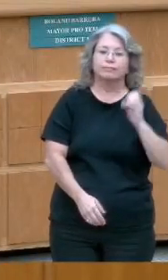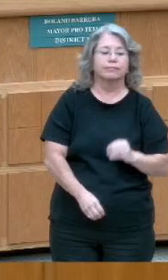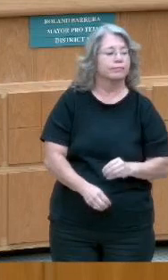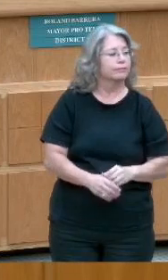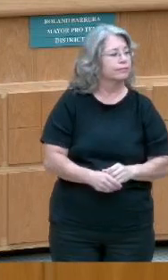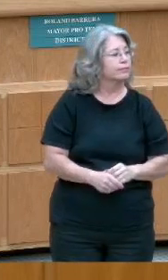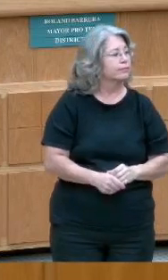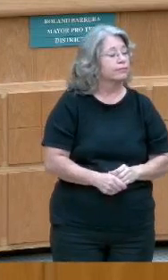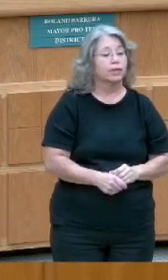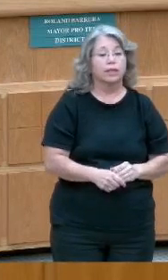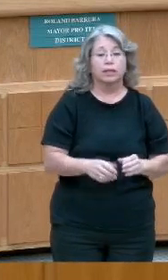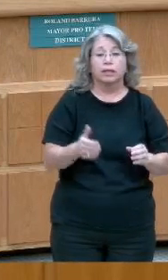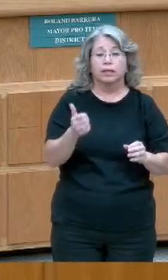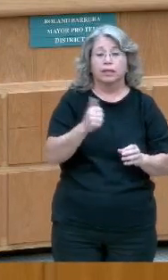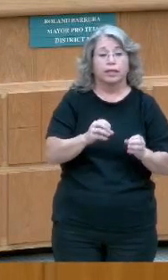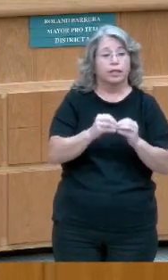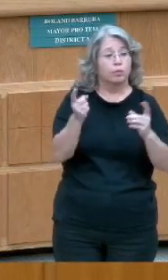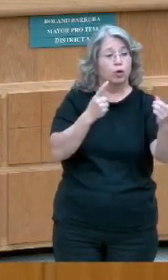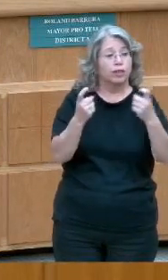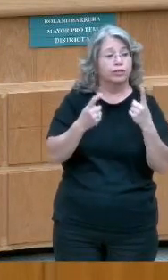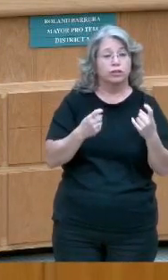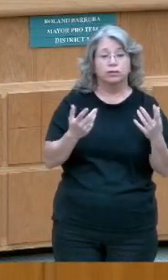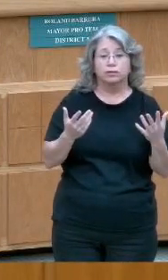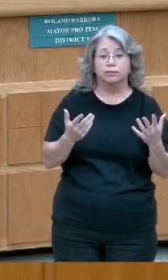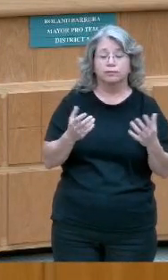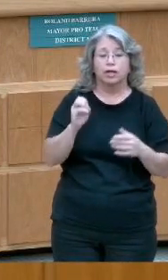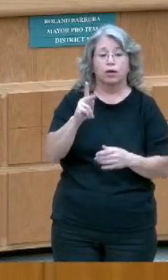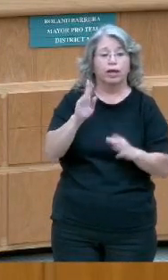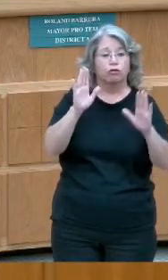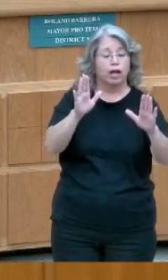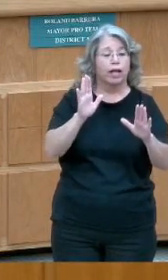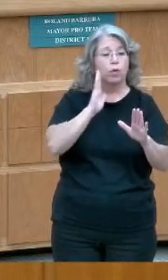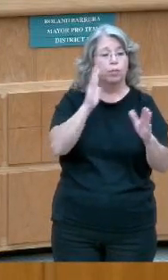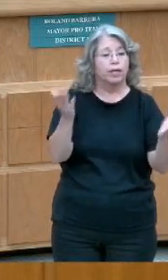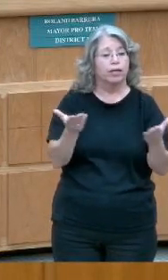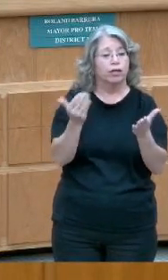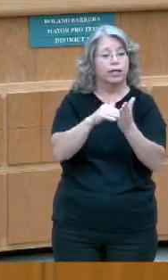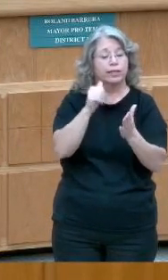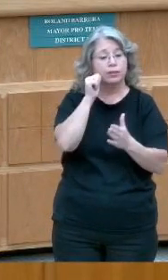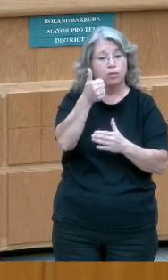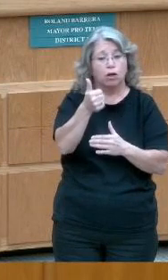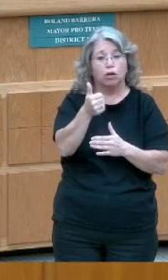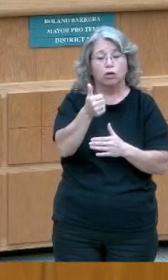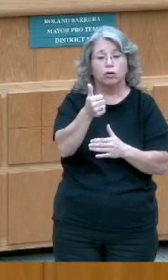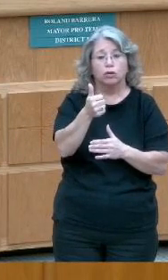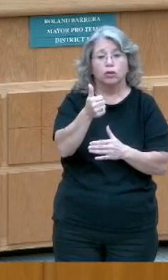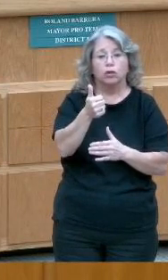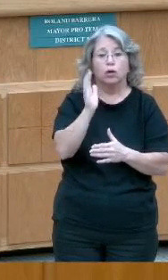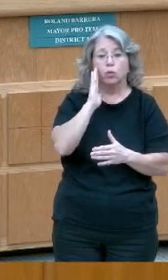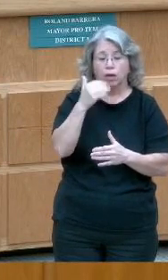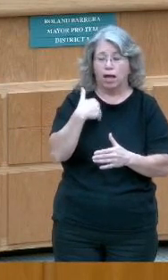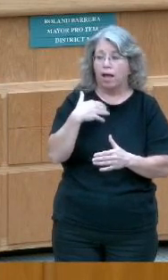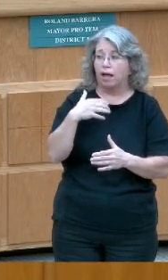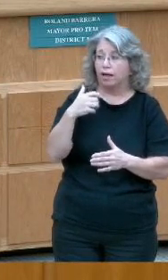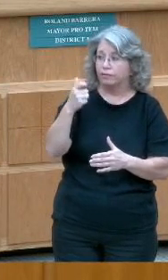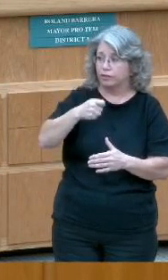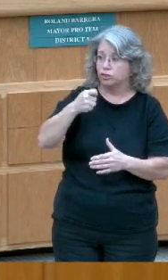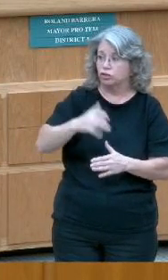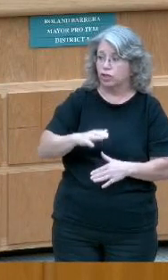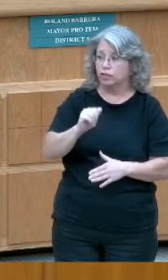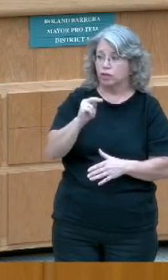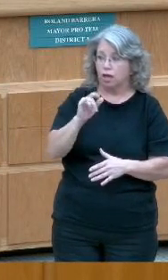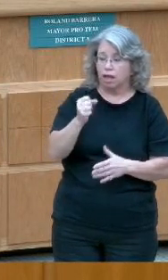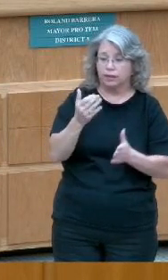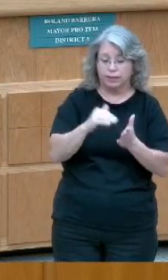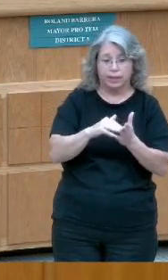Okay, any other questions for today? Okay, great. We'll be back tomorrow. Tomorrow we'll have, again, Nueces County Judge Barbara Canales will